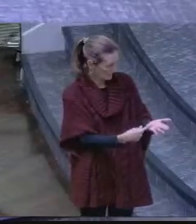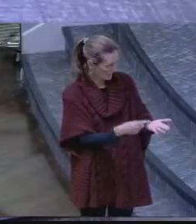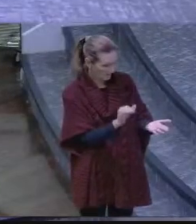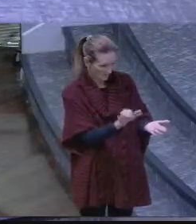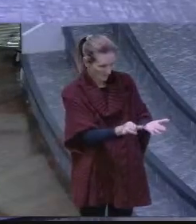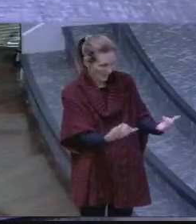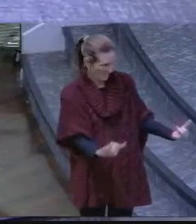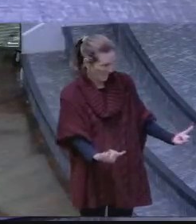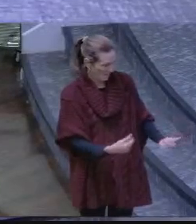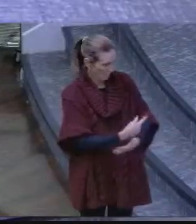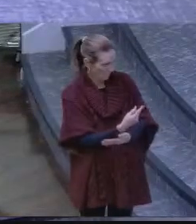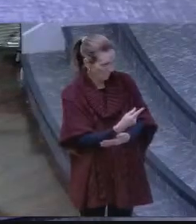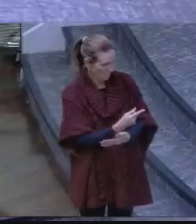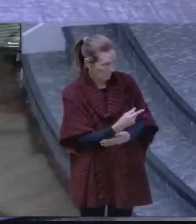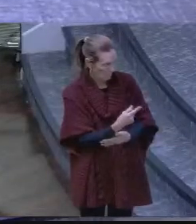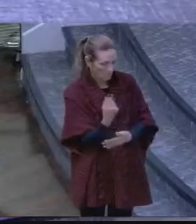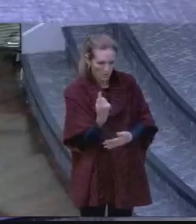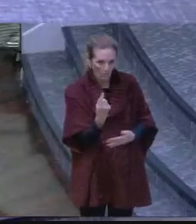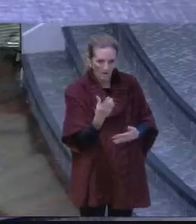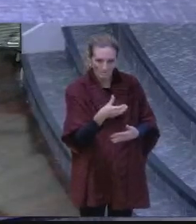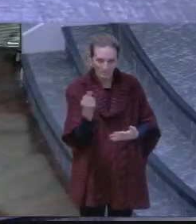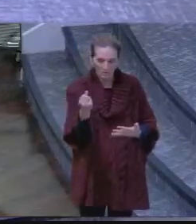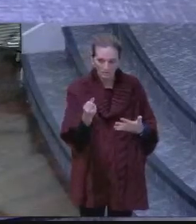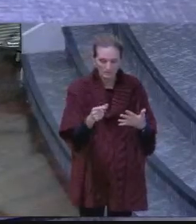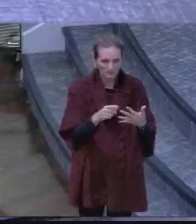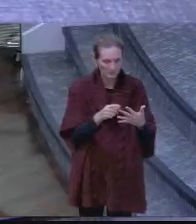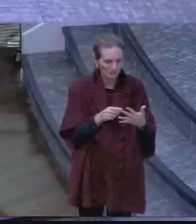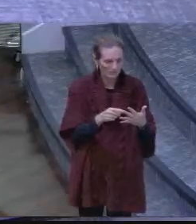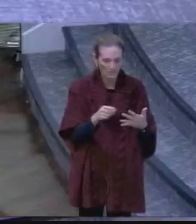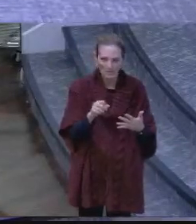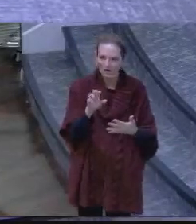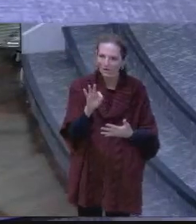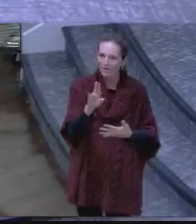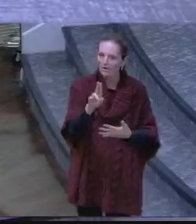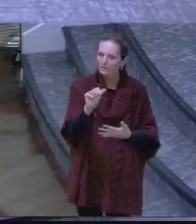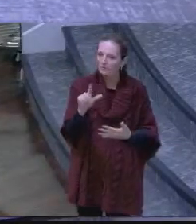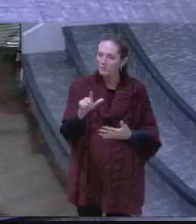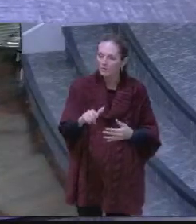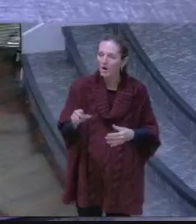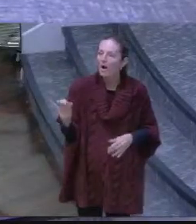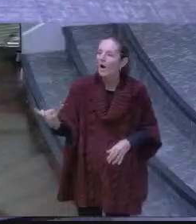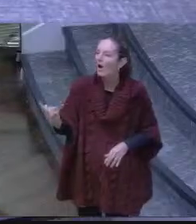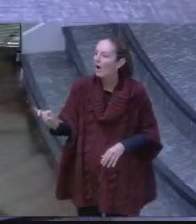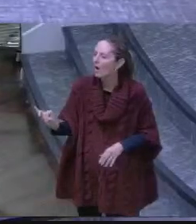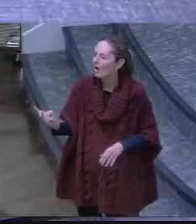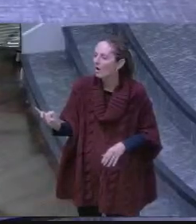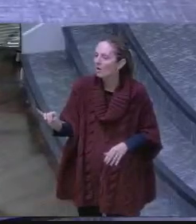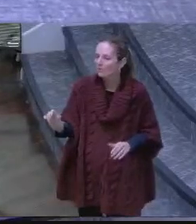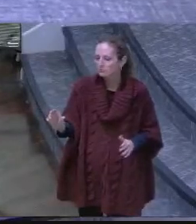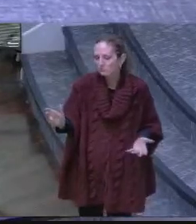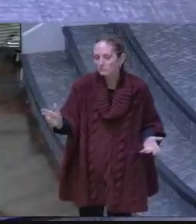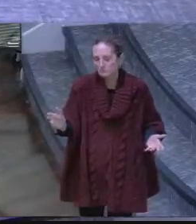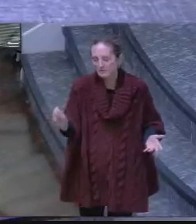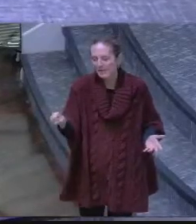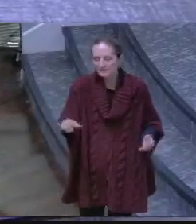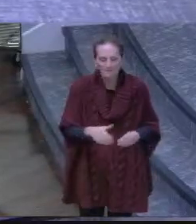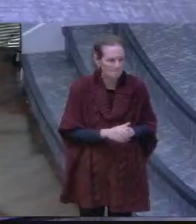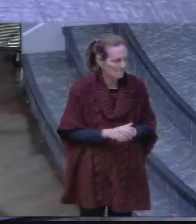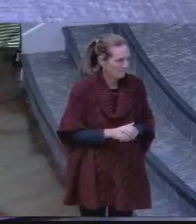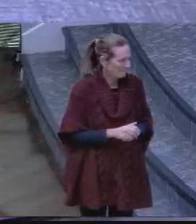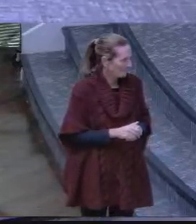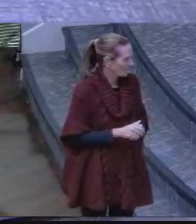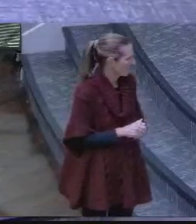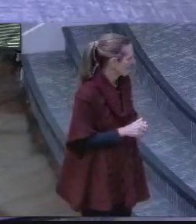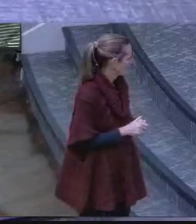To discuss, What? The few, oh yeah, I guess we can talk about it. because I have Mr.